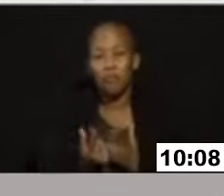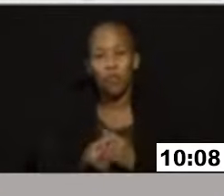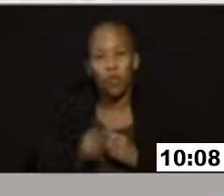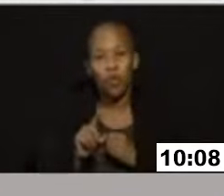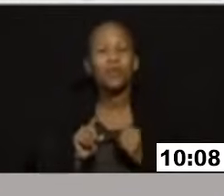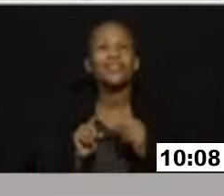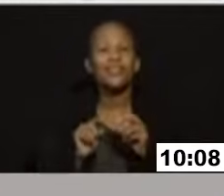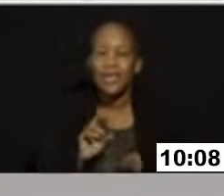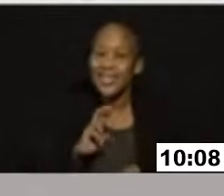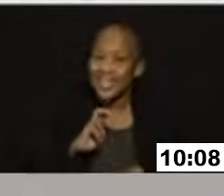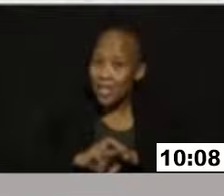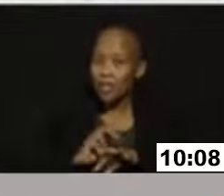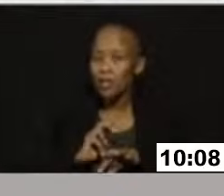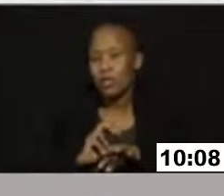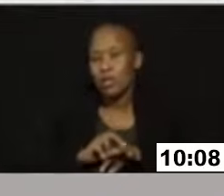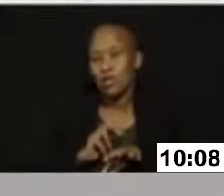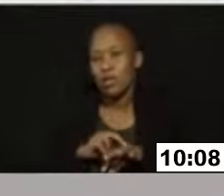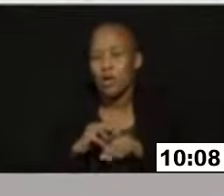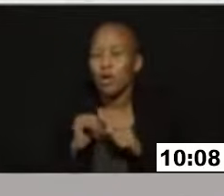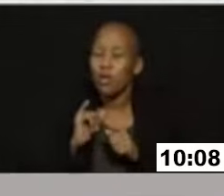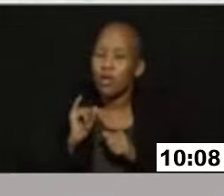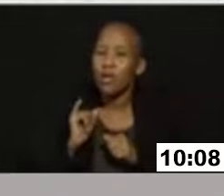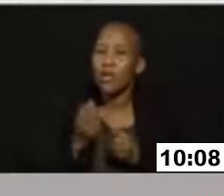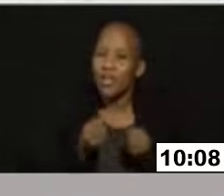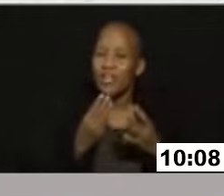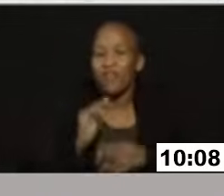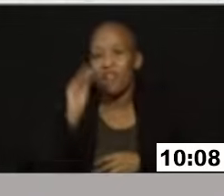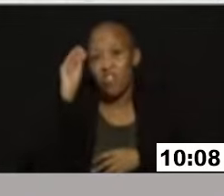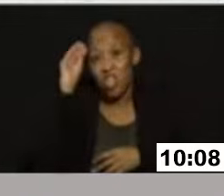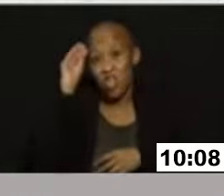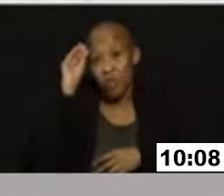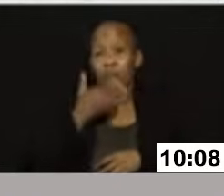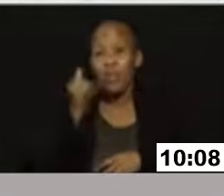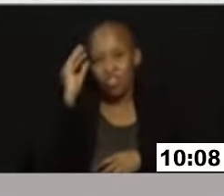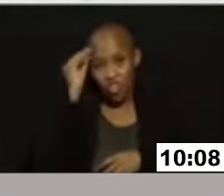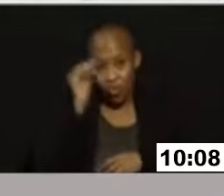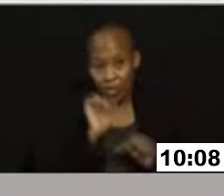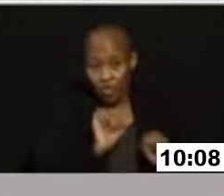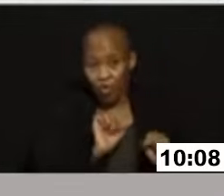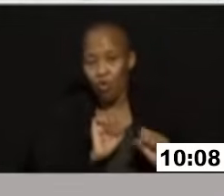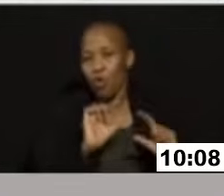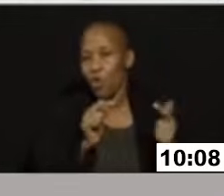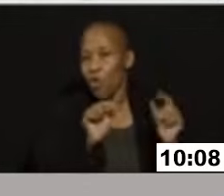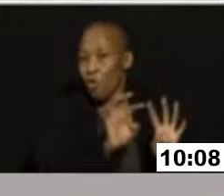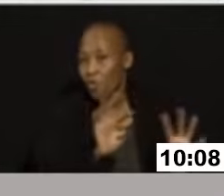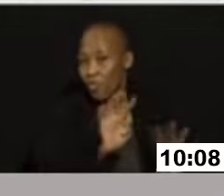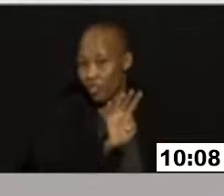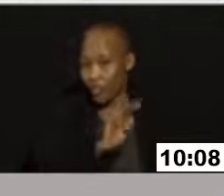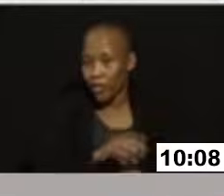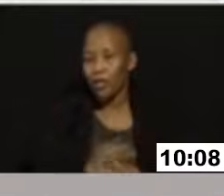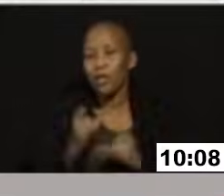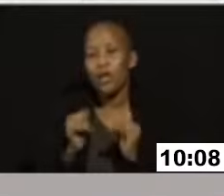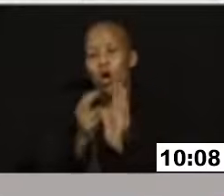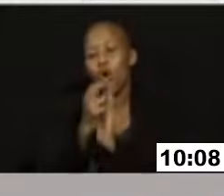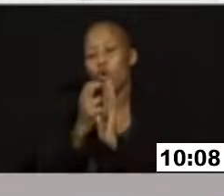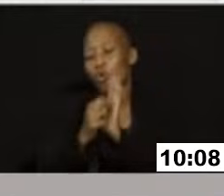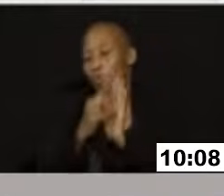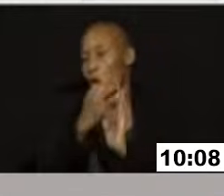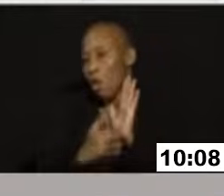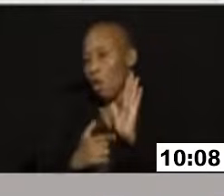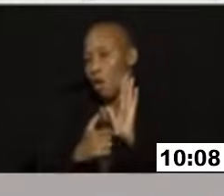and in the best interests of the functions of the Commission. That obviously has to read with the rules that are enacted under